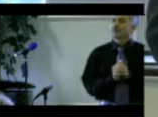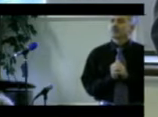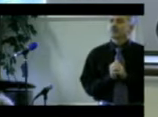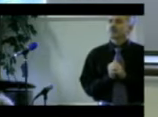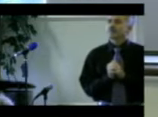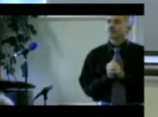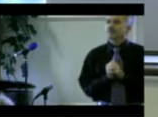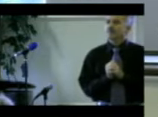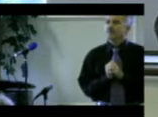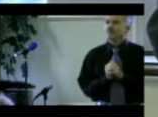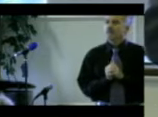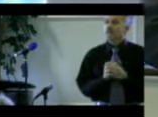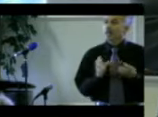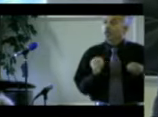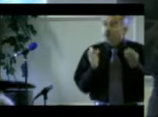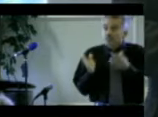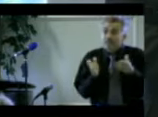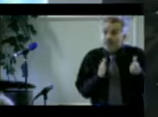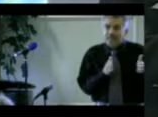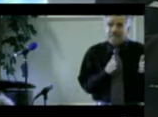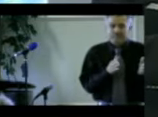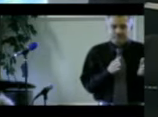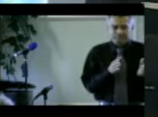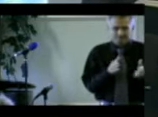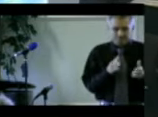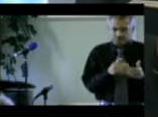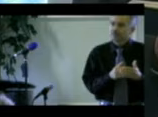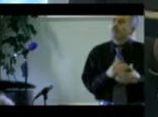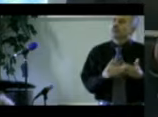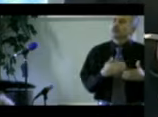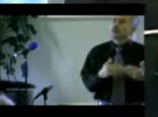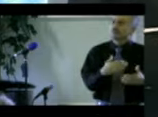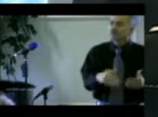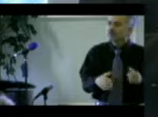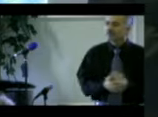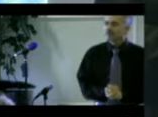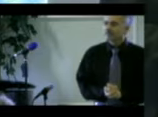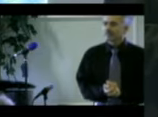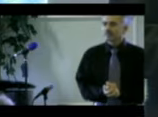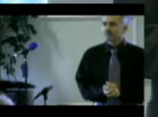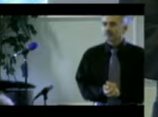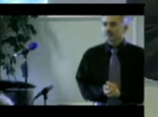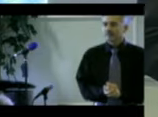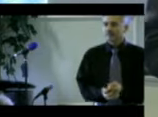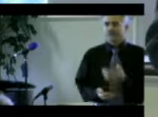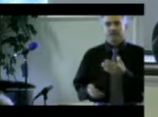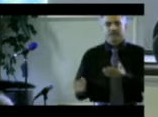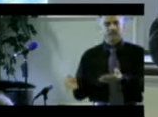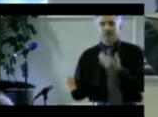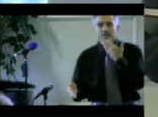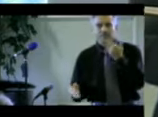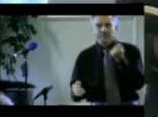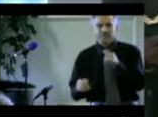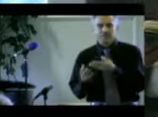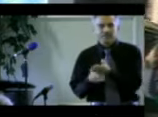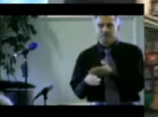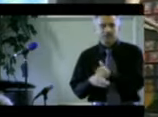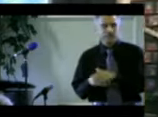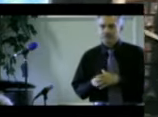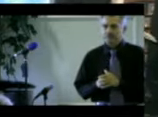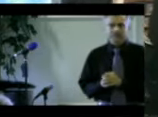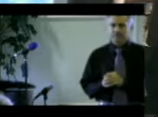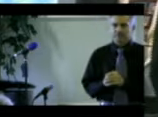he put his plan into action. He didn't buy the finest materials. He